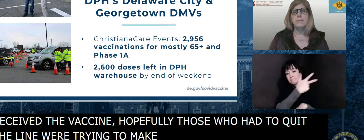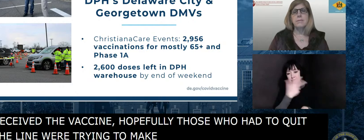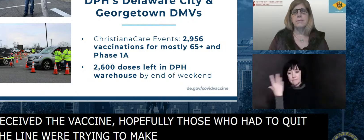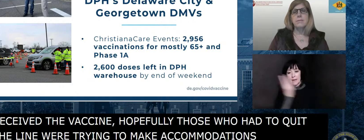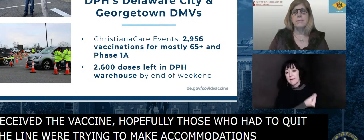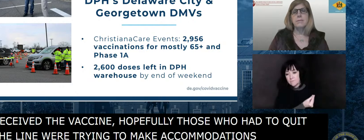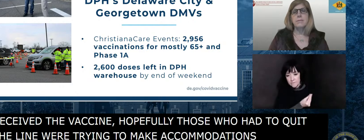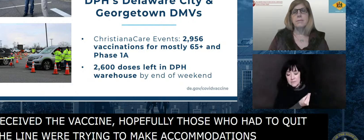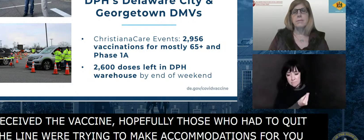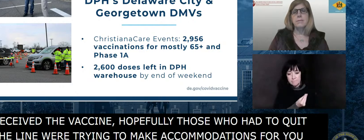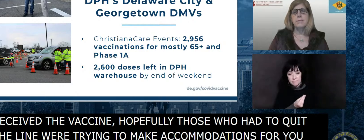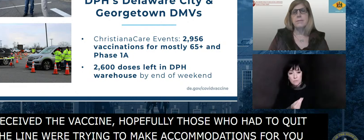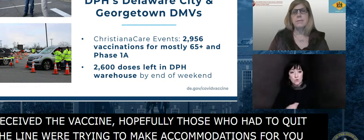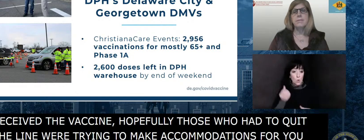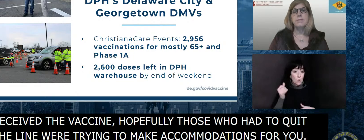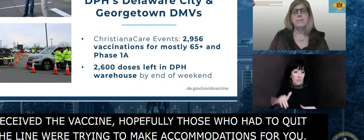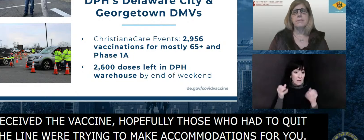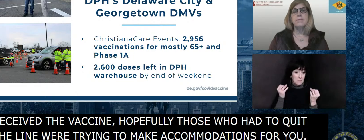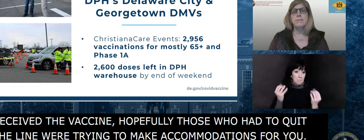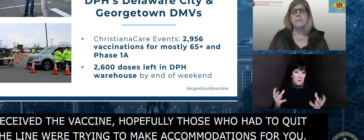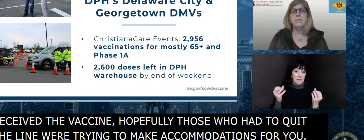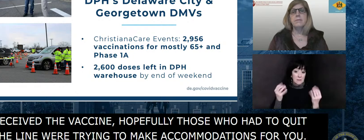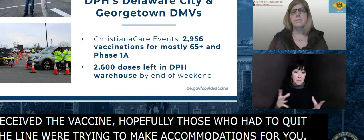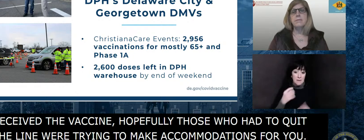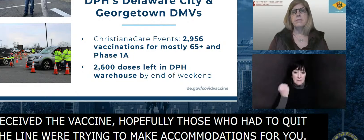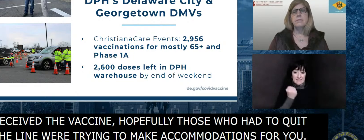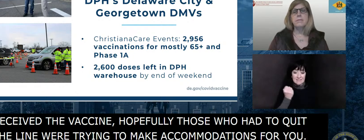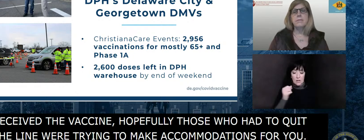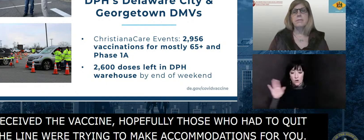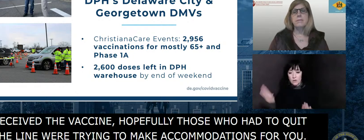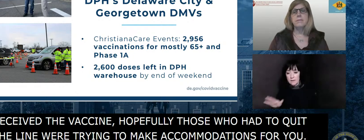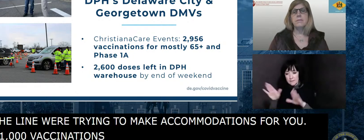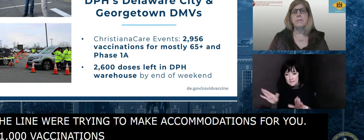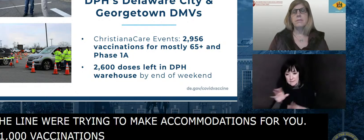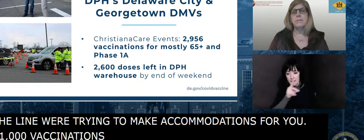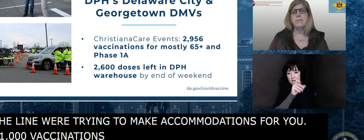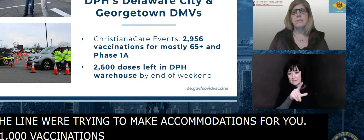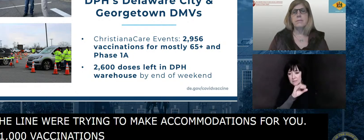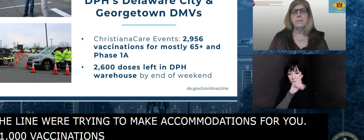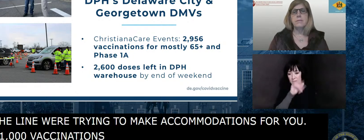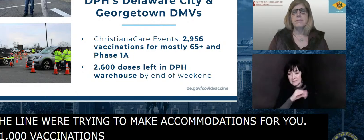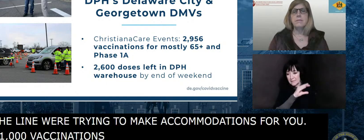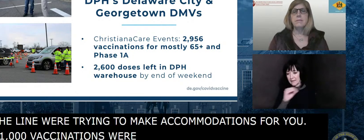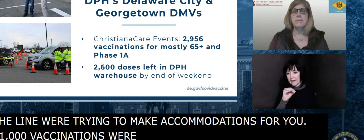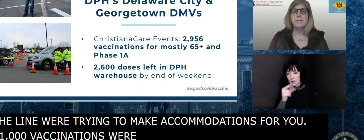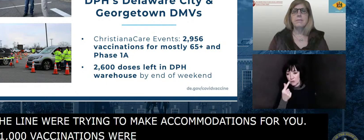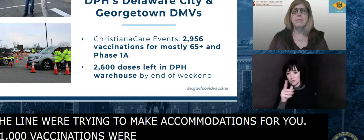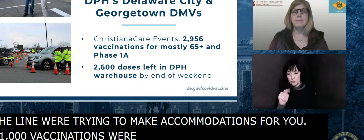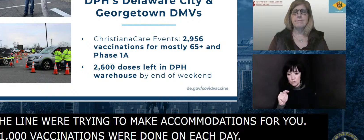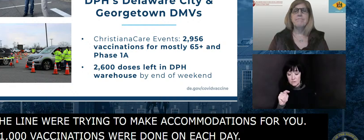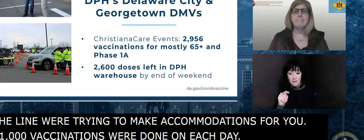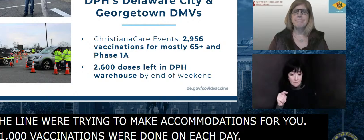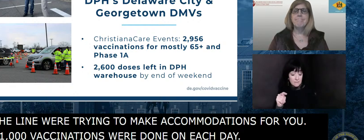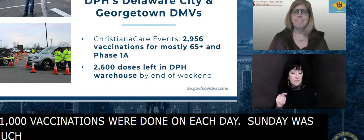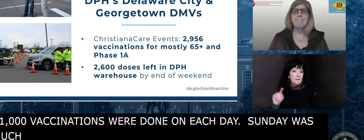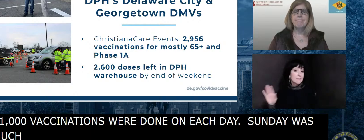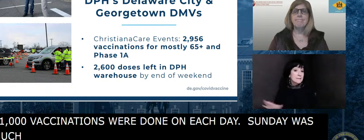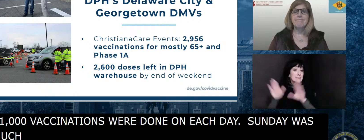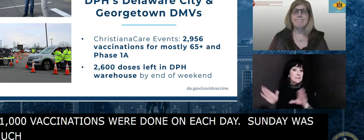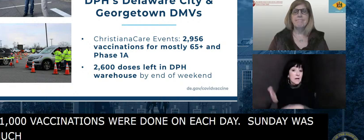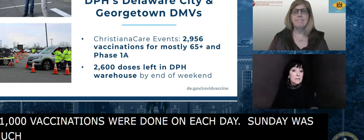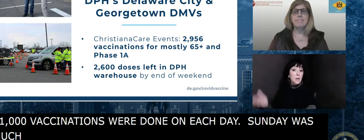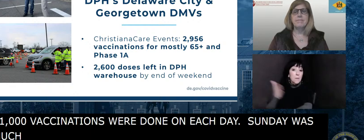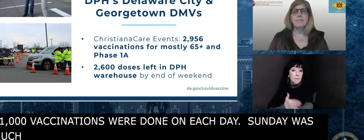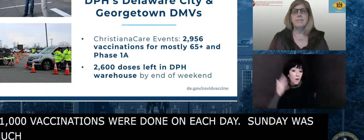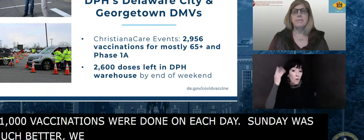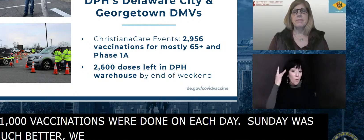2 clinics on each day, Saturday and Sunday, at Delaware City and Georgetown. Sunday was much better. We learned a lot from the